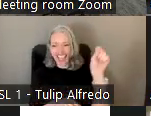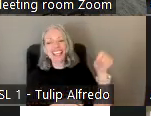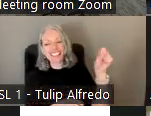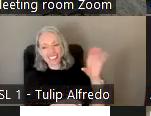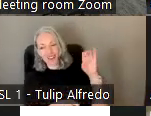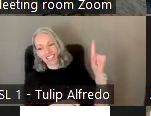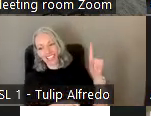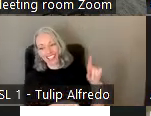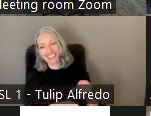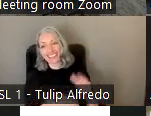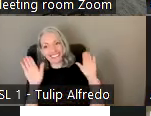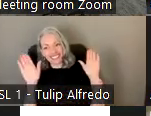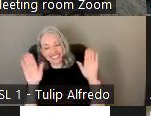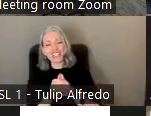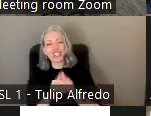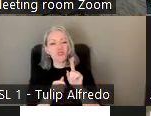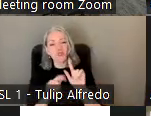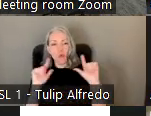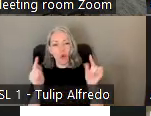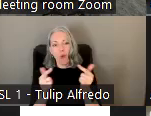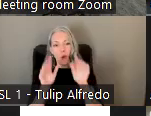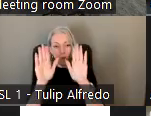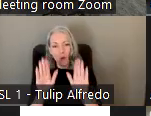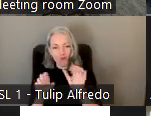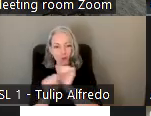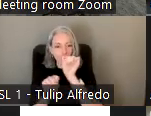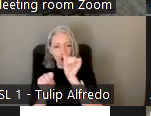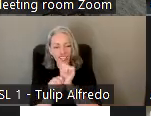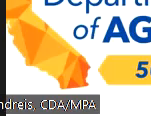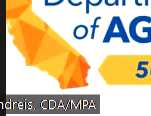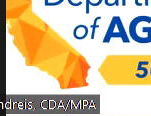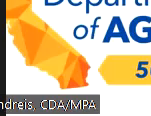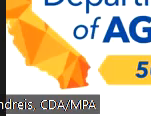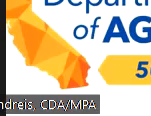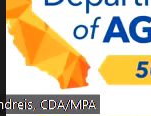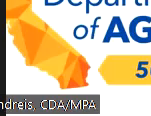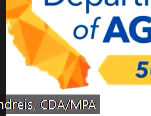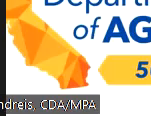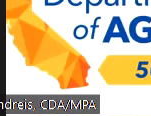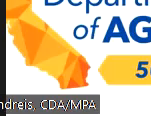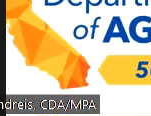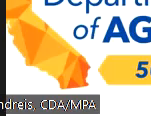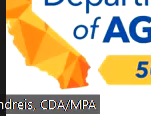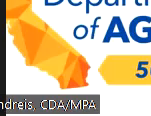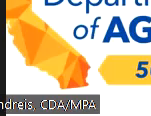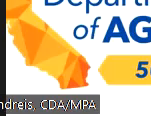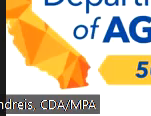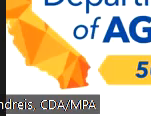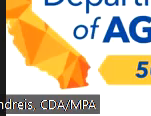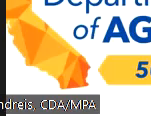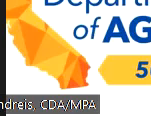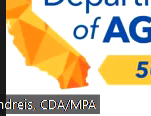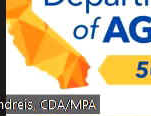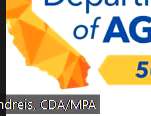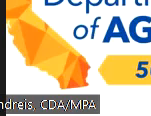how handy. You guys did some amazing work. That was like, it's really hard to make those kinds of